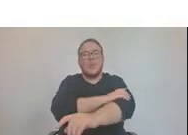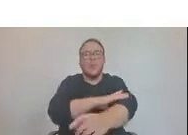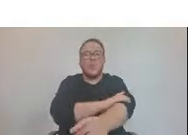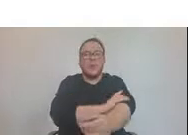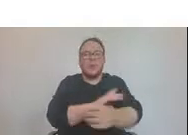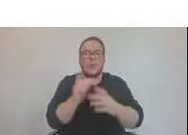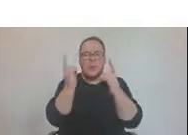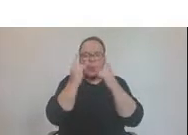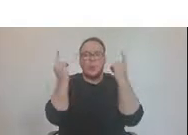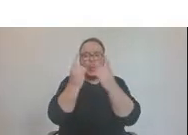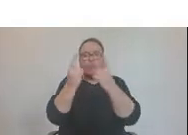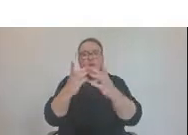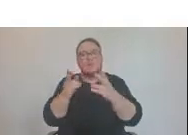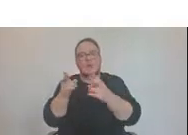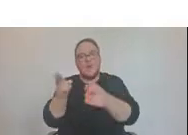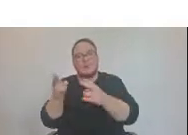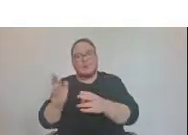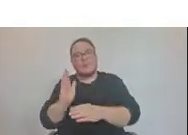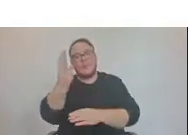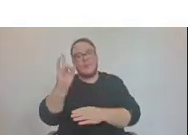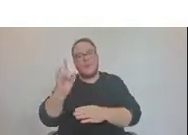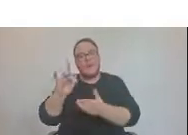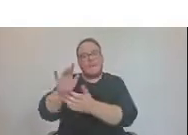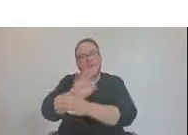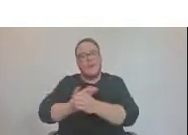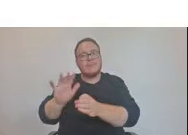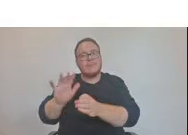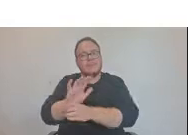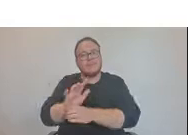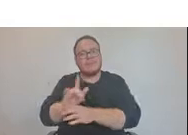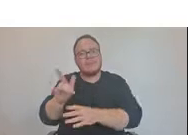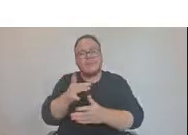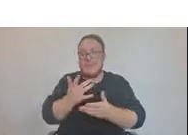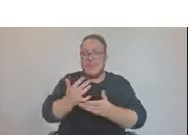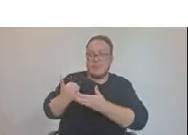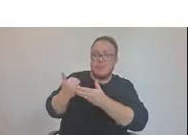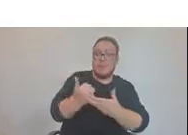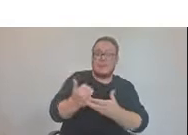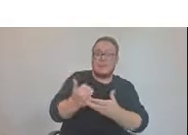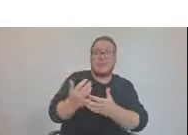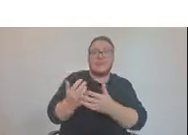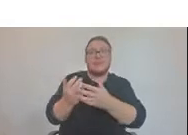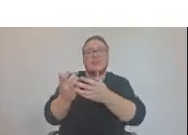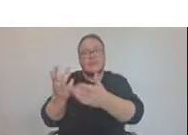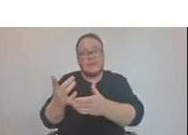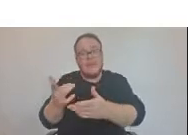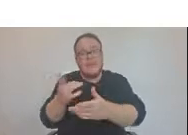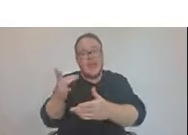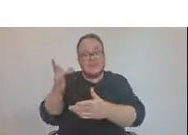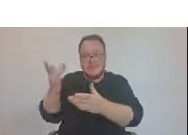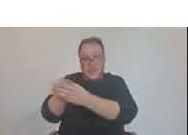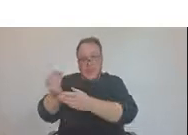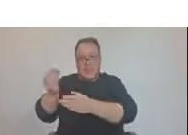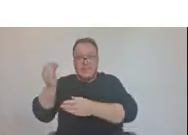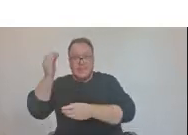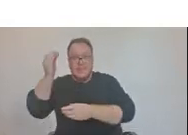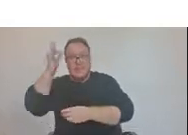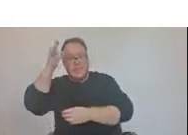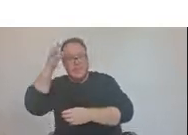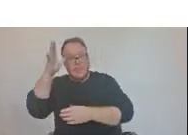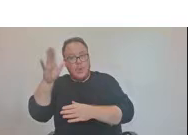North Midlands, supported by the Midlands Partnership Foundation Trust, and our local authorities also work very, very closely with that